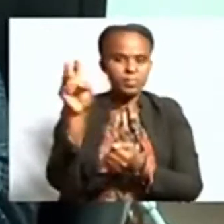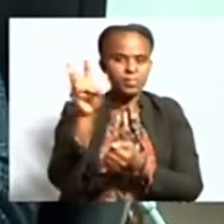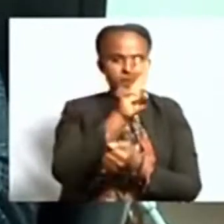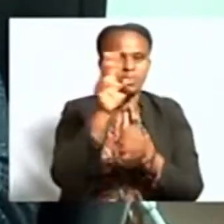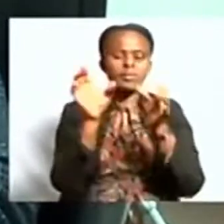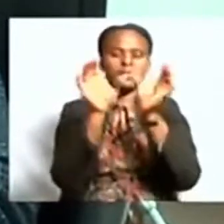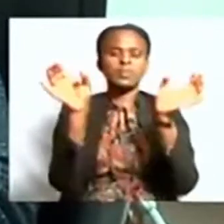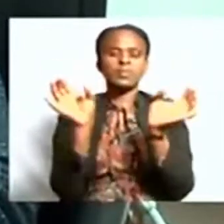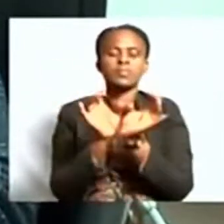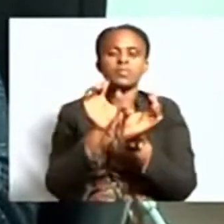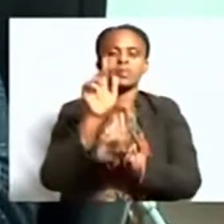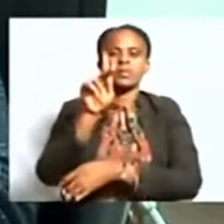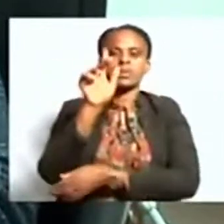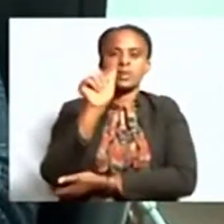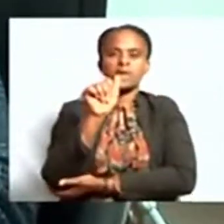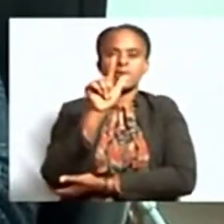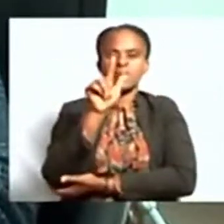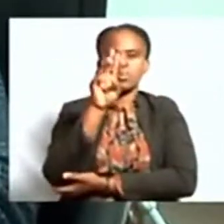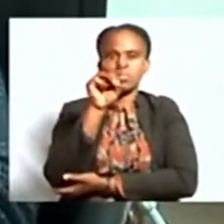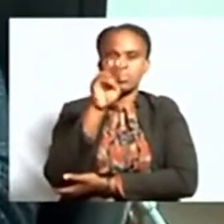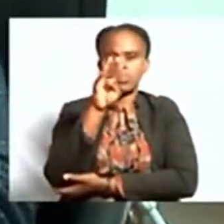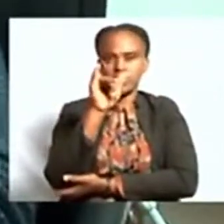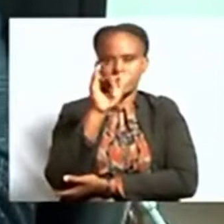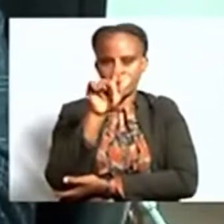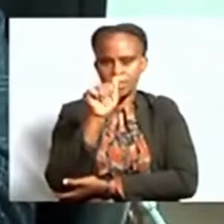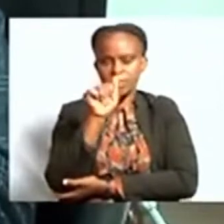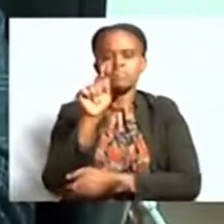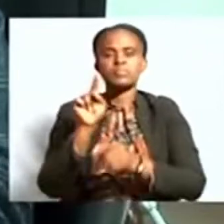in Karumbira district and a member of this committee.